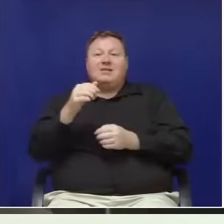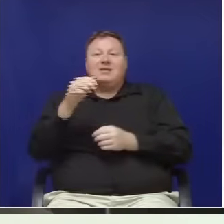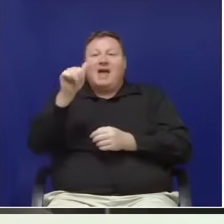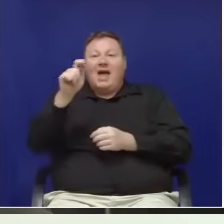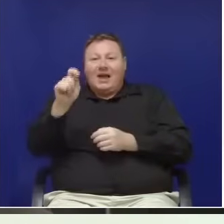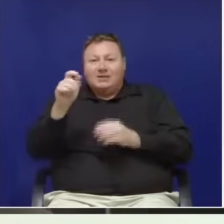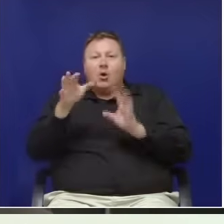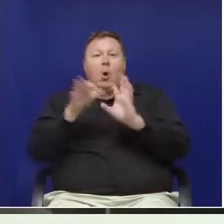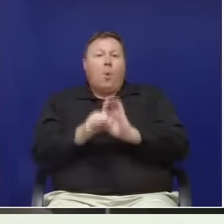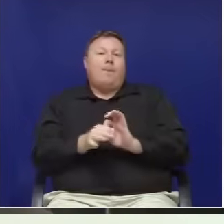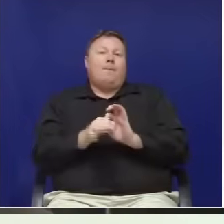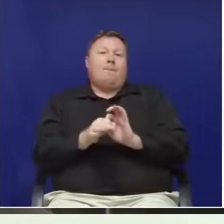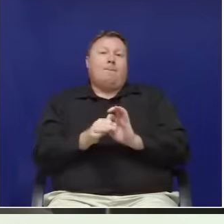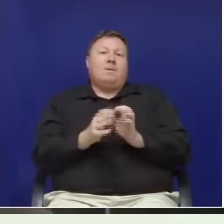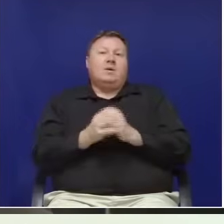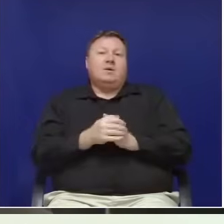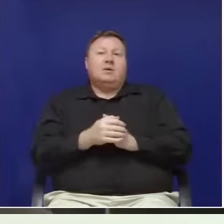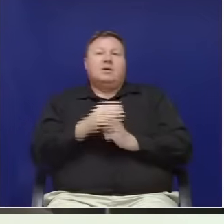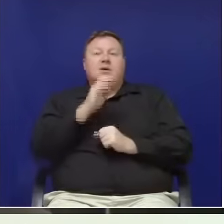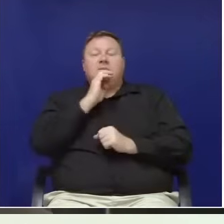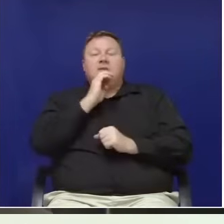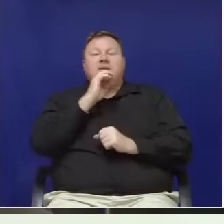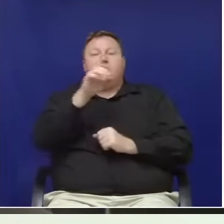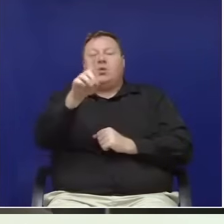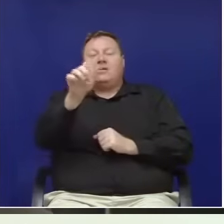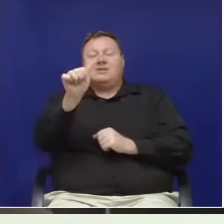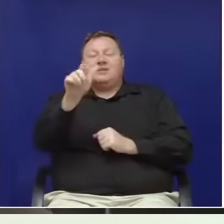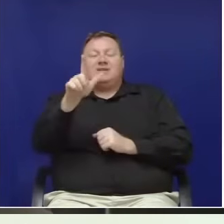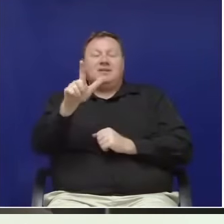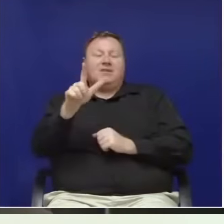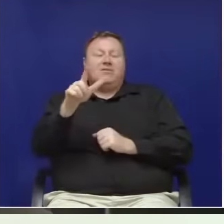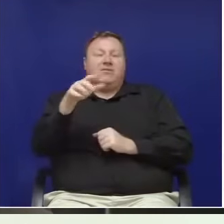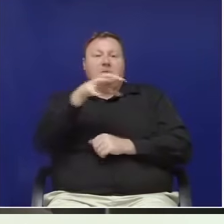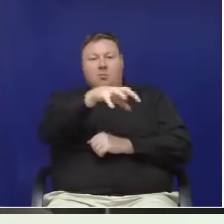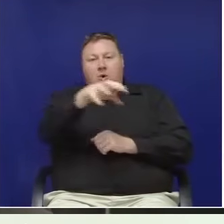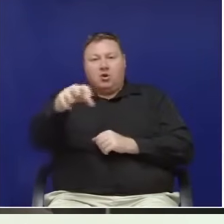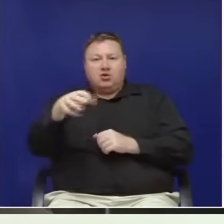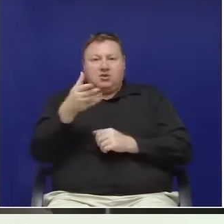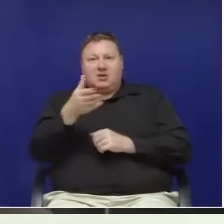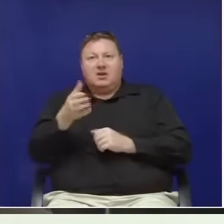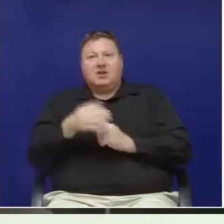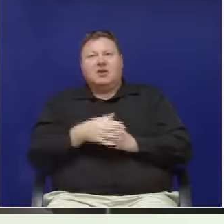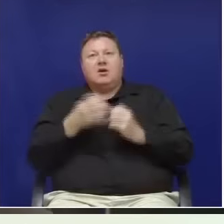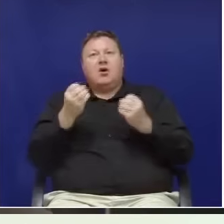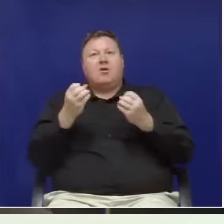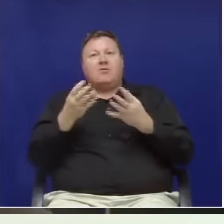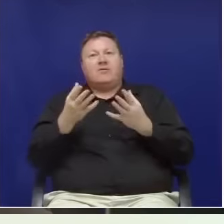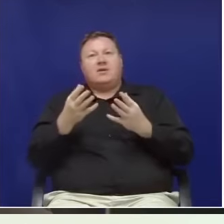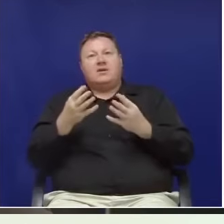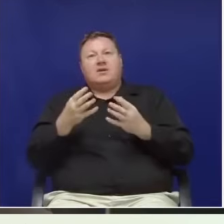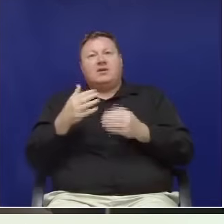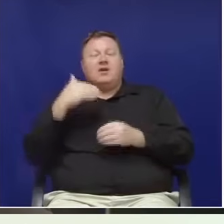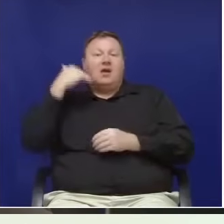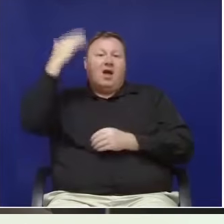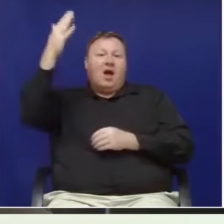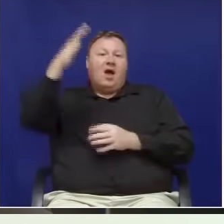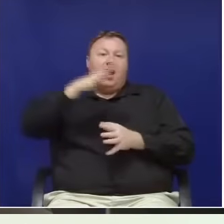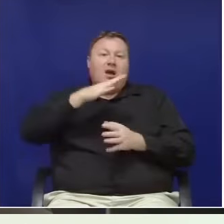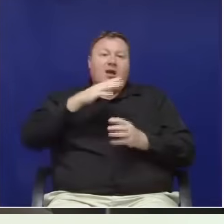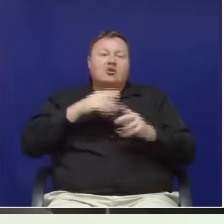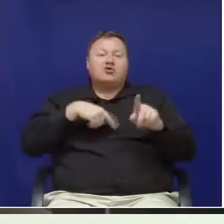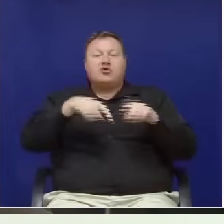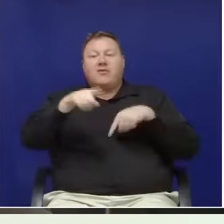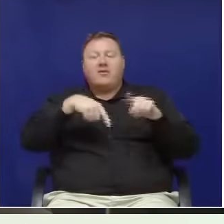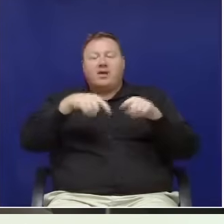result, the 167 branches that are already in existence, you'll often find them either in high traffic areas,